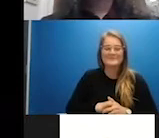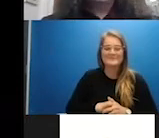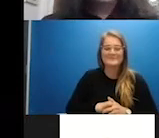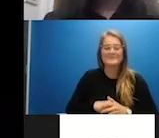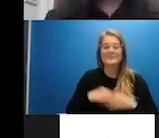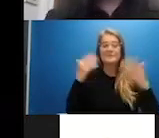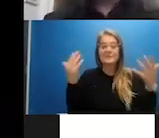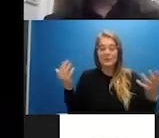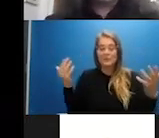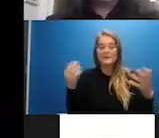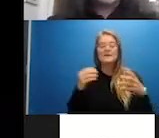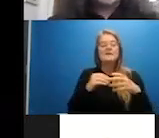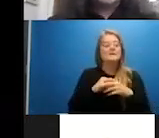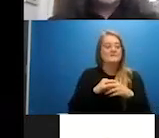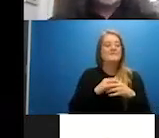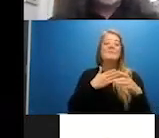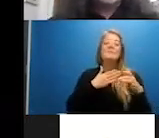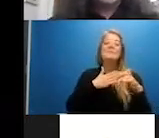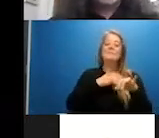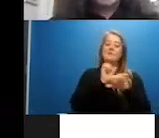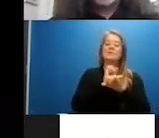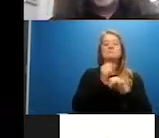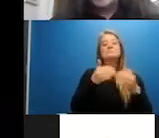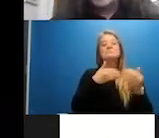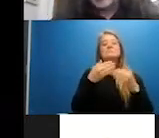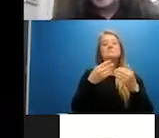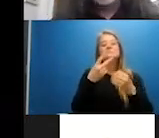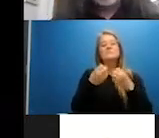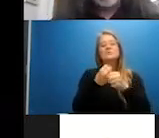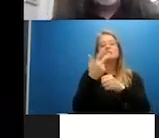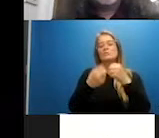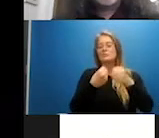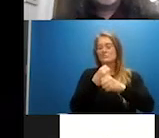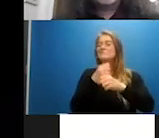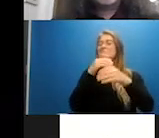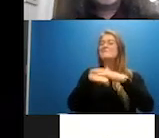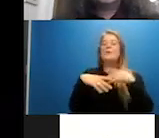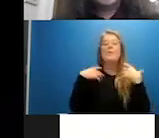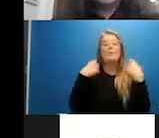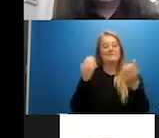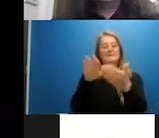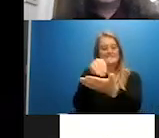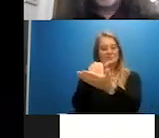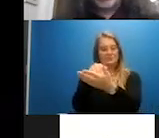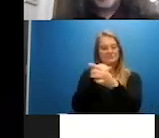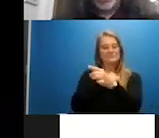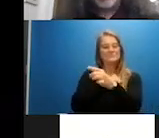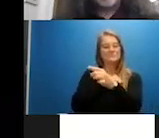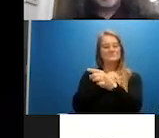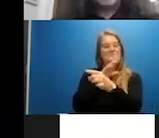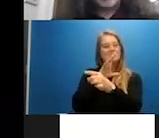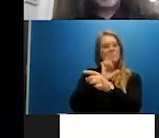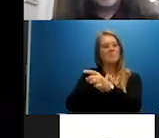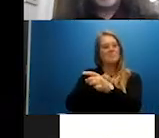a few years into my work, I was at a wellness center and an old timer came up